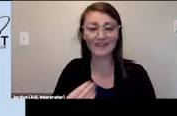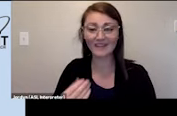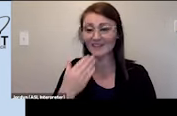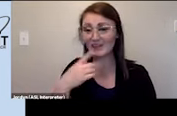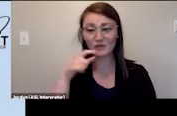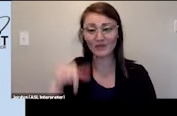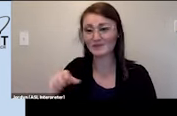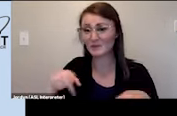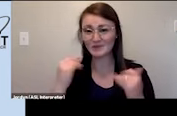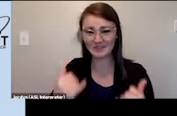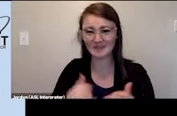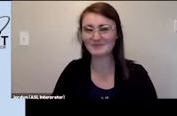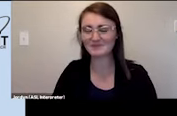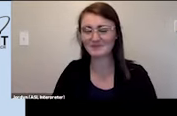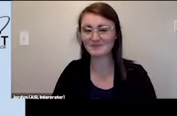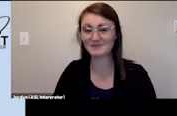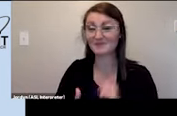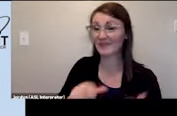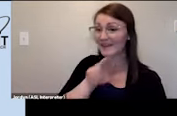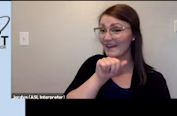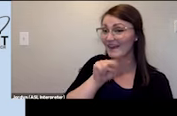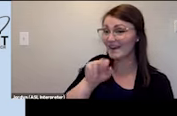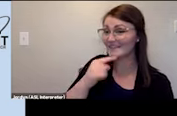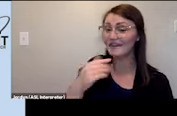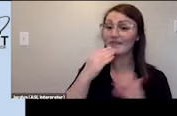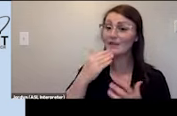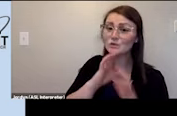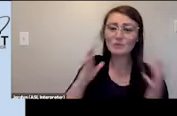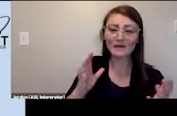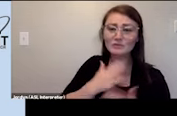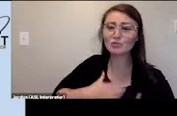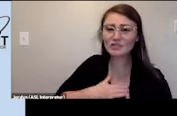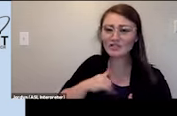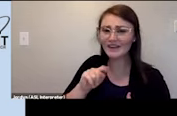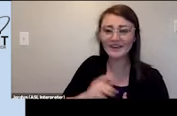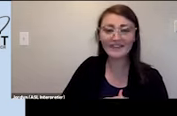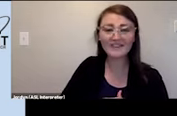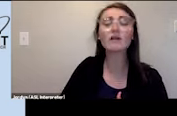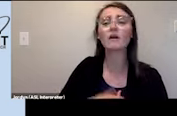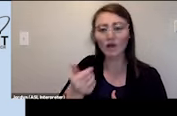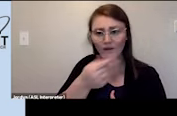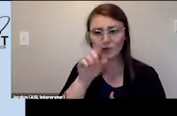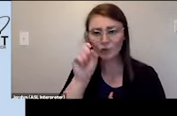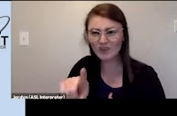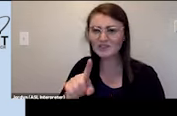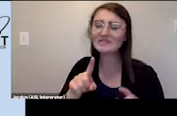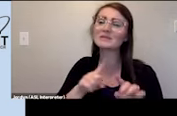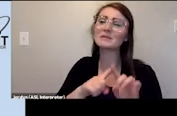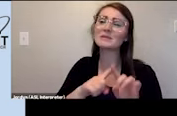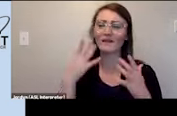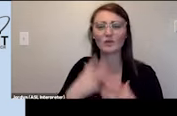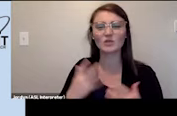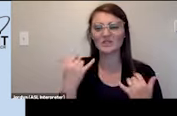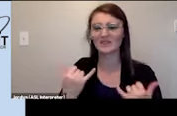speak about the Graphiti. Thank you so much. We really appreciate that. Venkatesh, there are a few questions for you in the chat, but unfortunately we don't have time